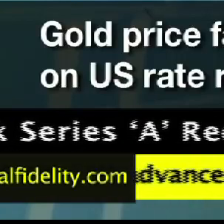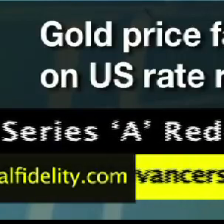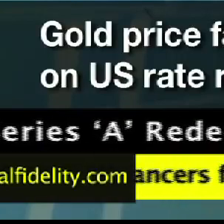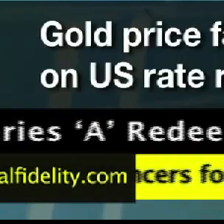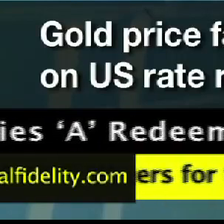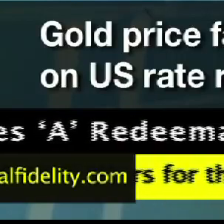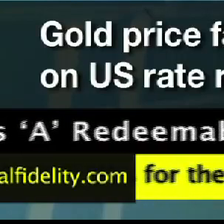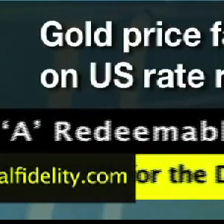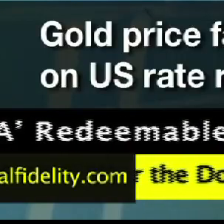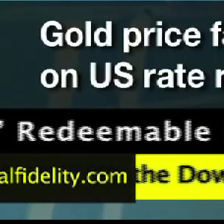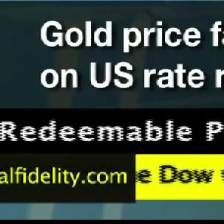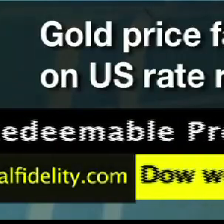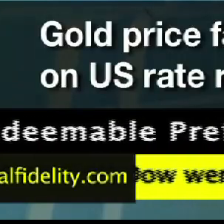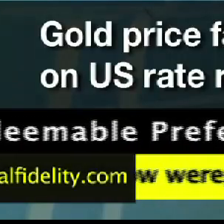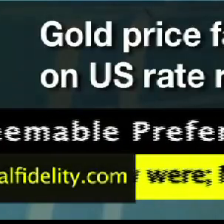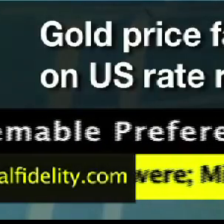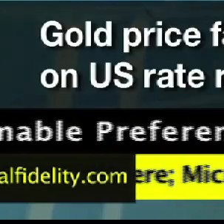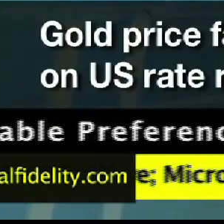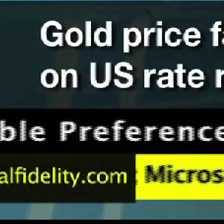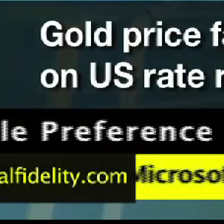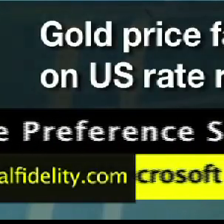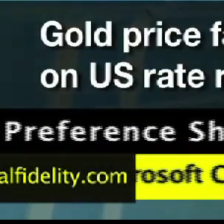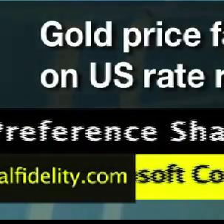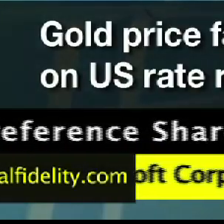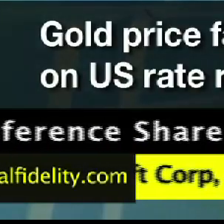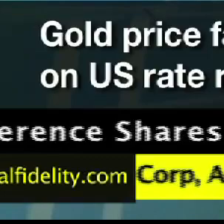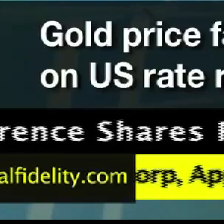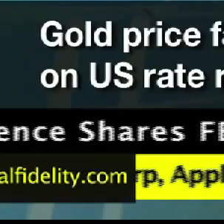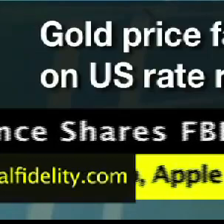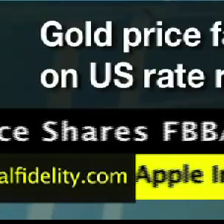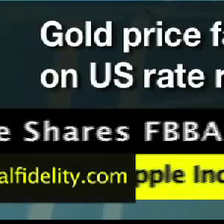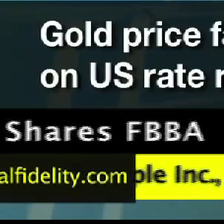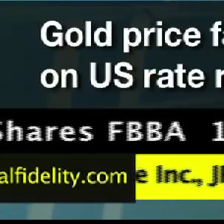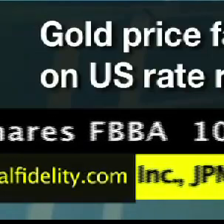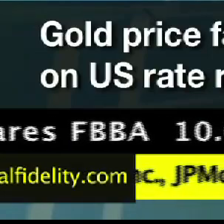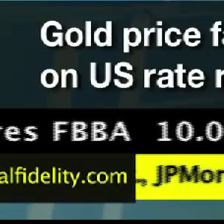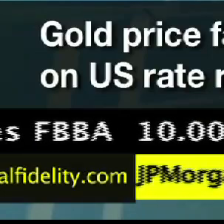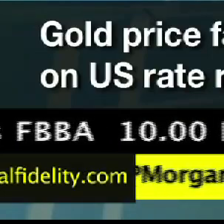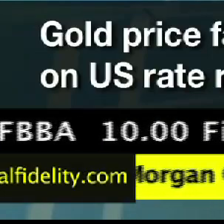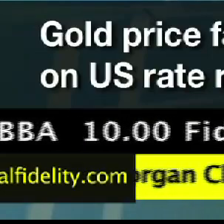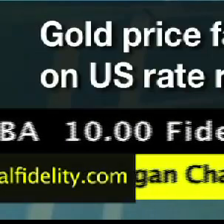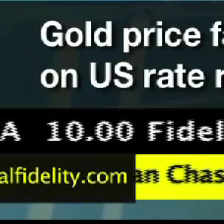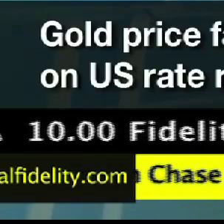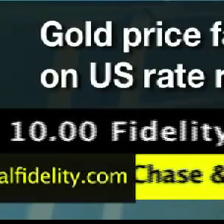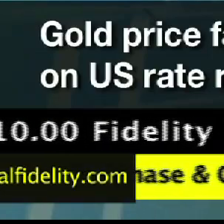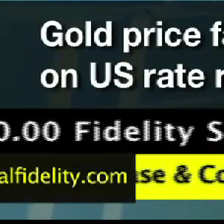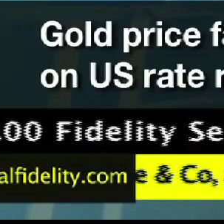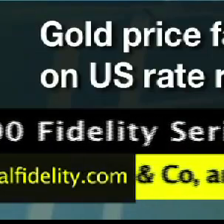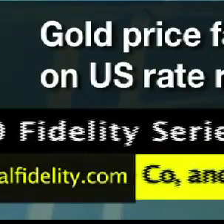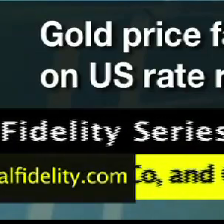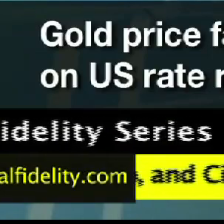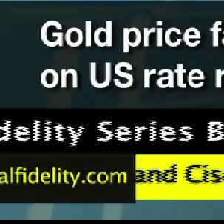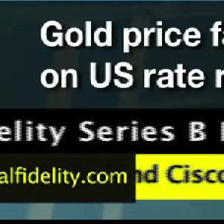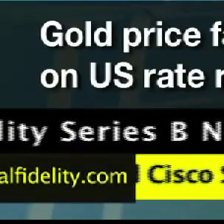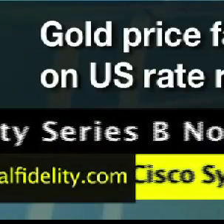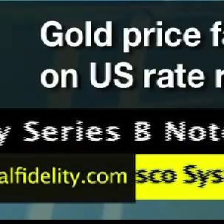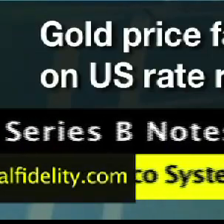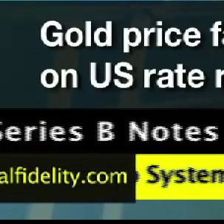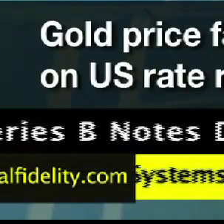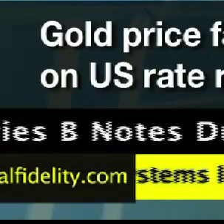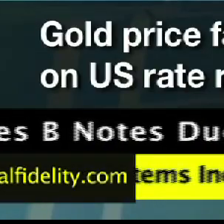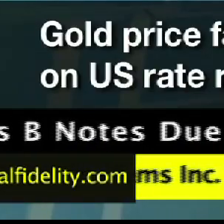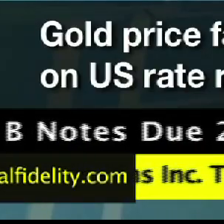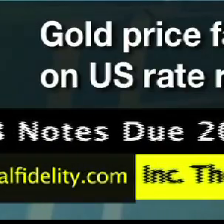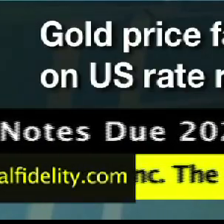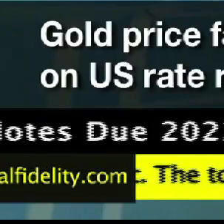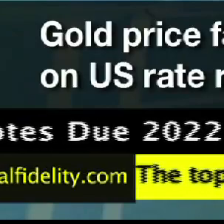since March 2010. Investors turned to the U.S. dollar, which rose in the likelihood of the Federal Reserve raising rates because